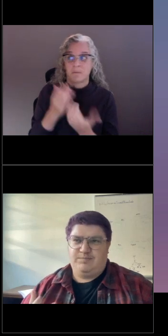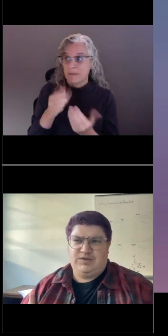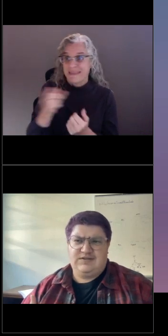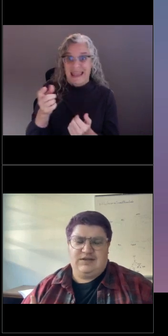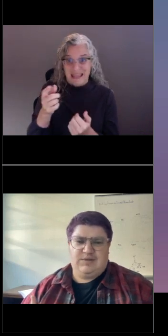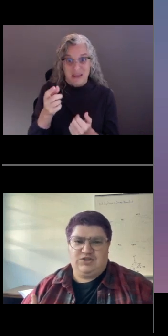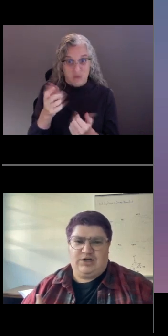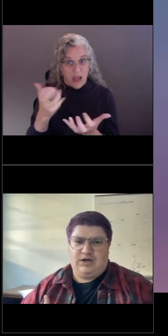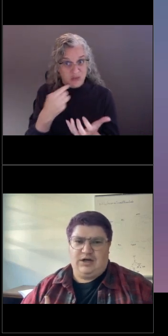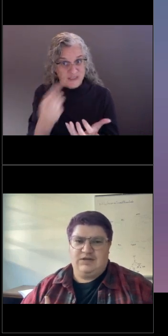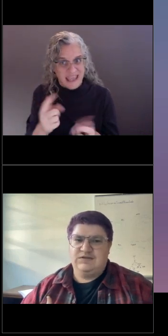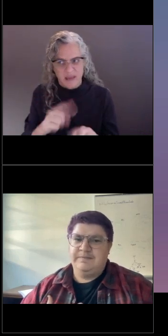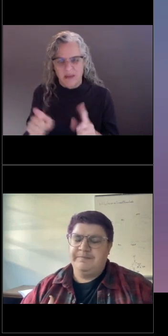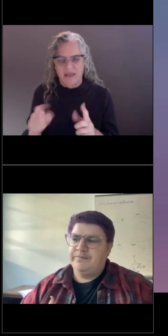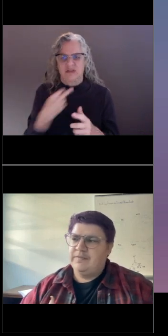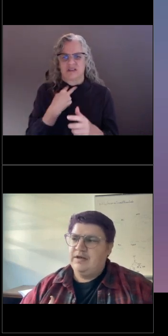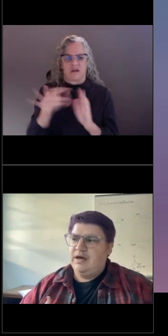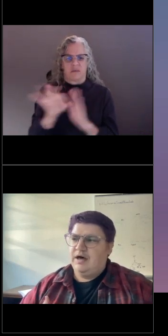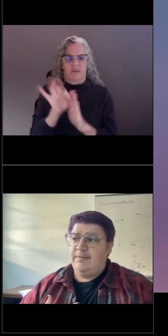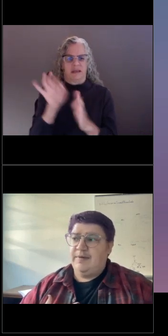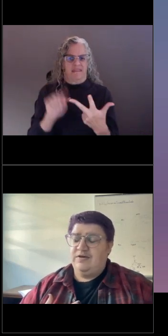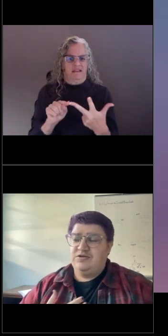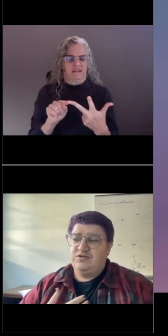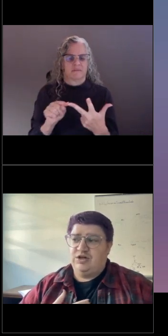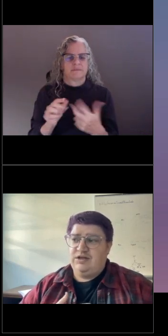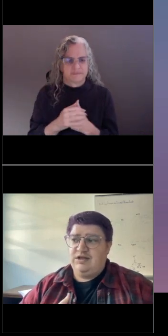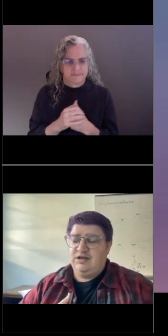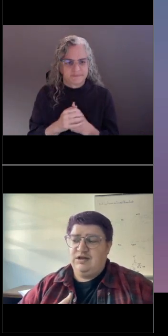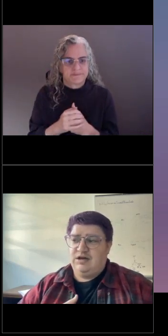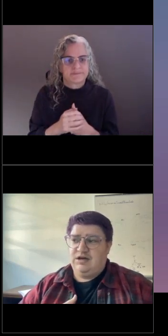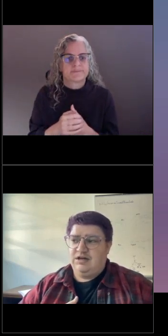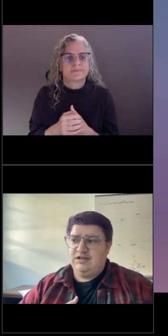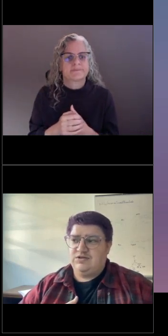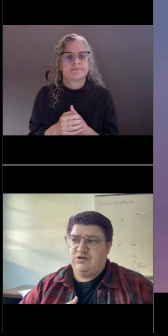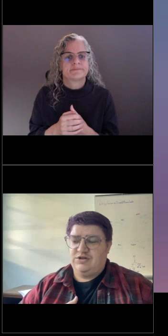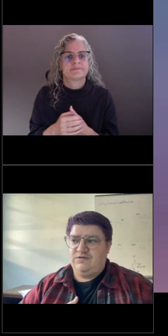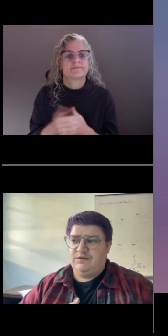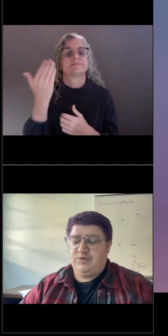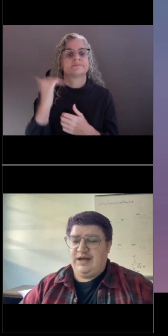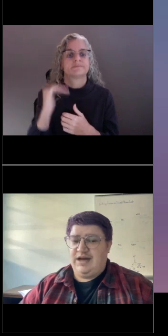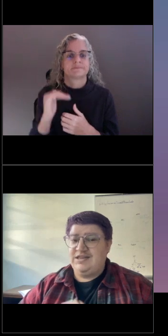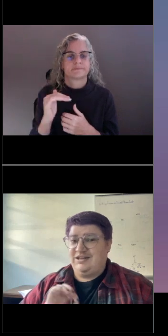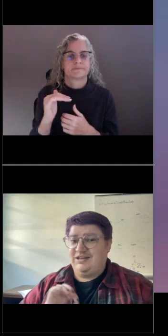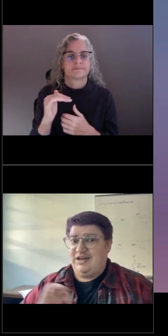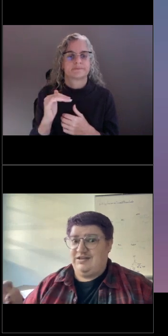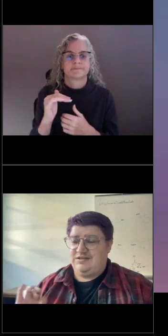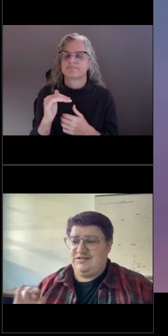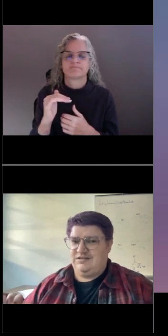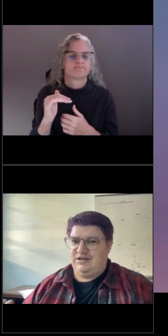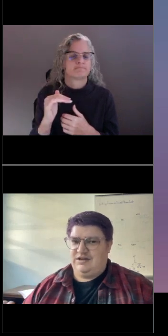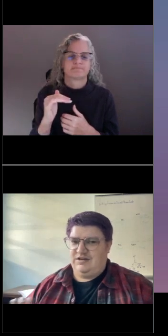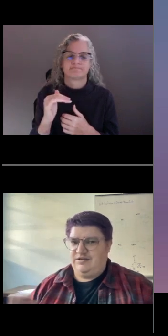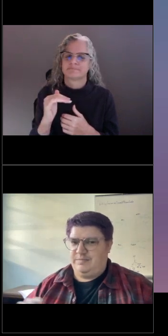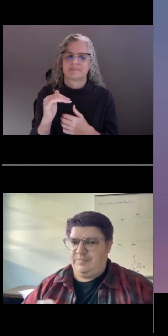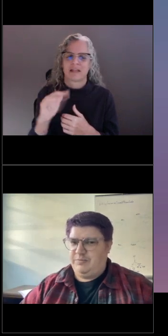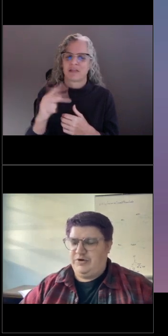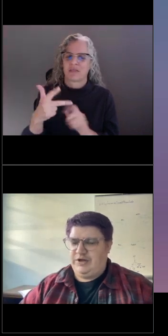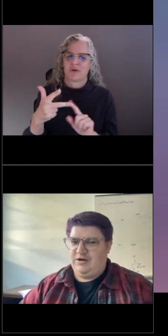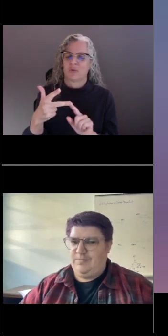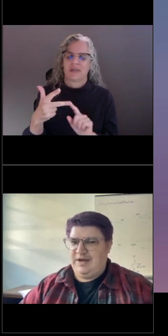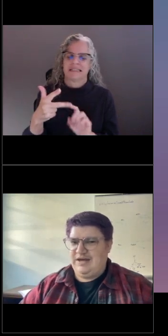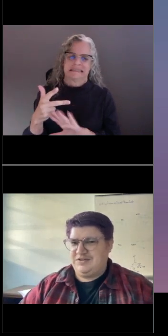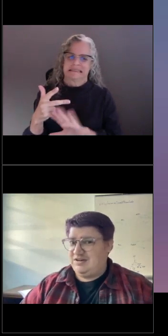sort of implicitly misgendering us. I also strongly discourage you from doing anything like this, the 3rd